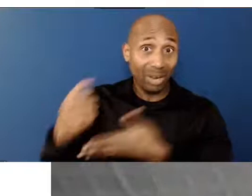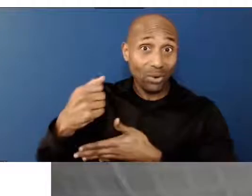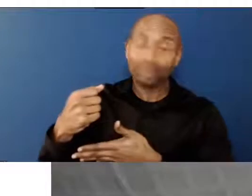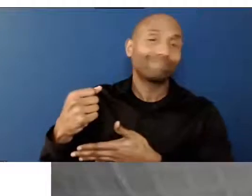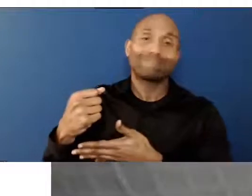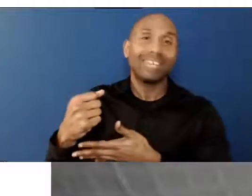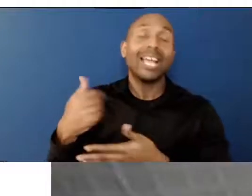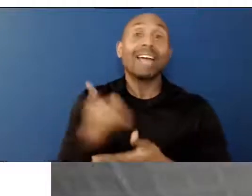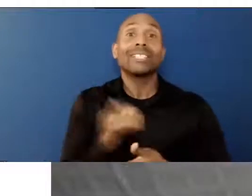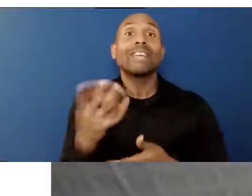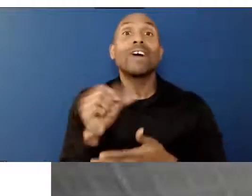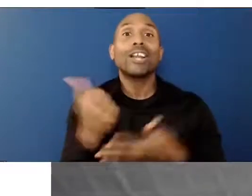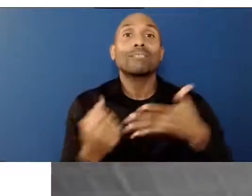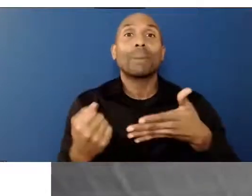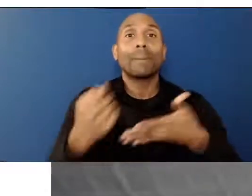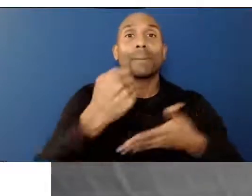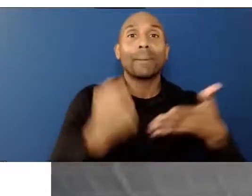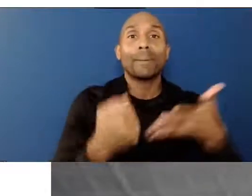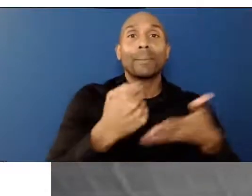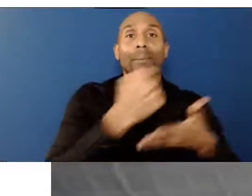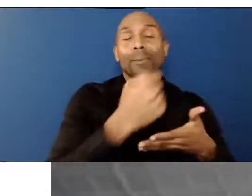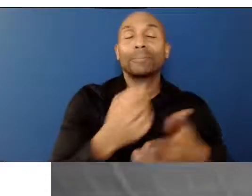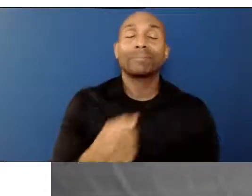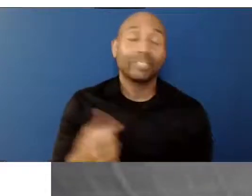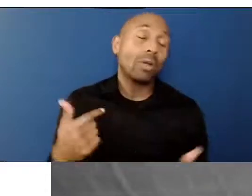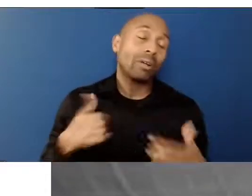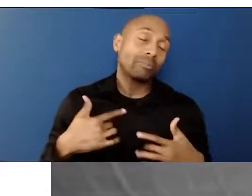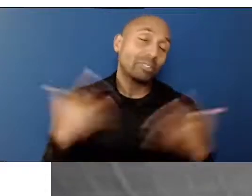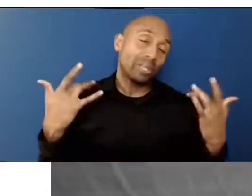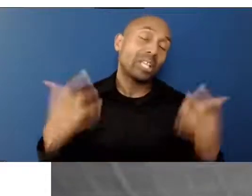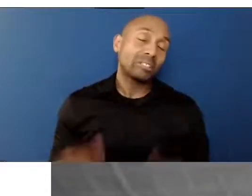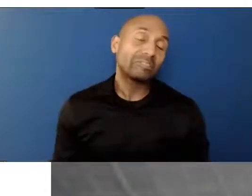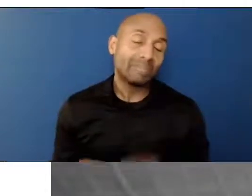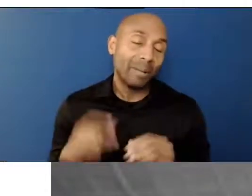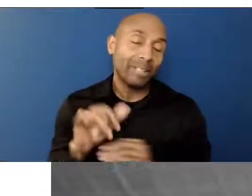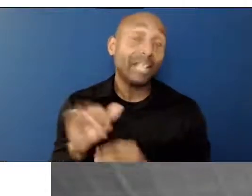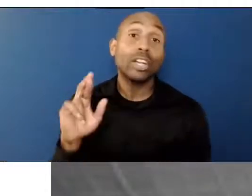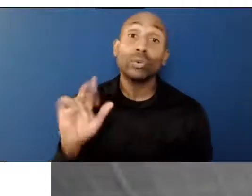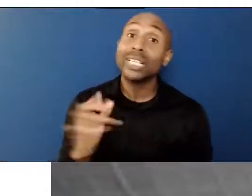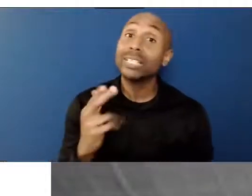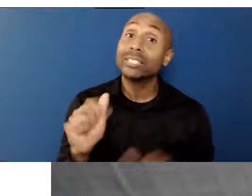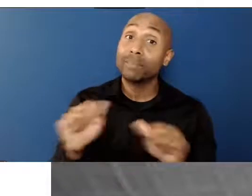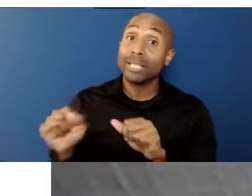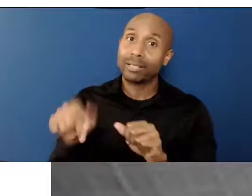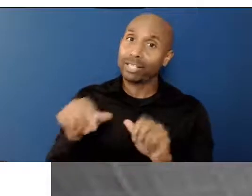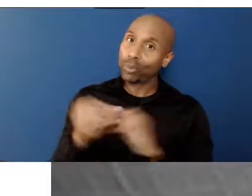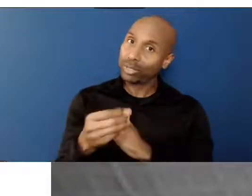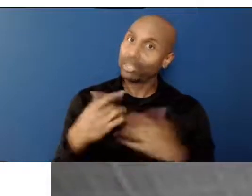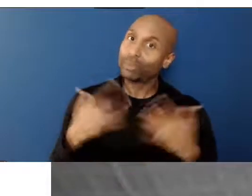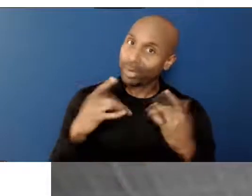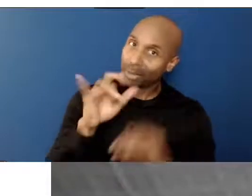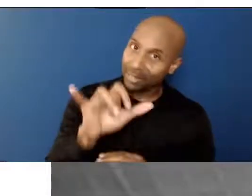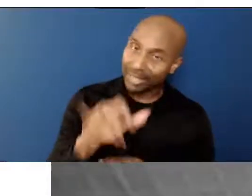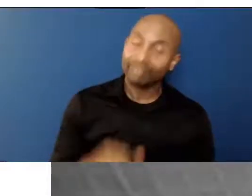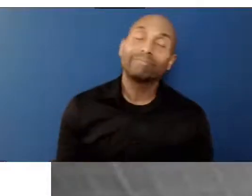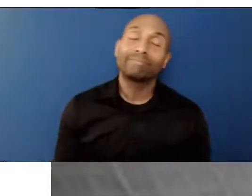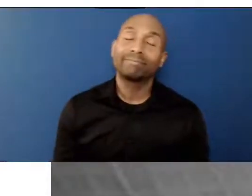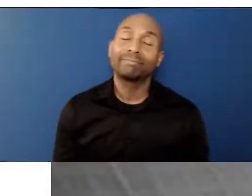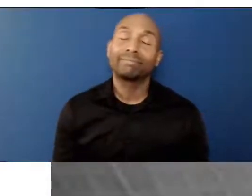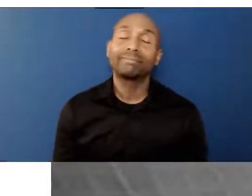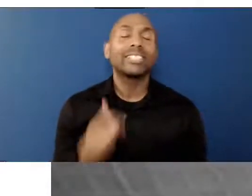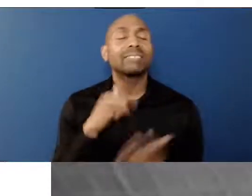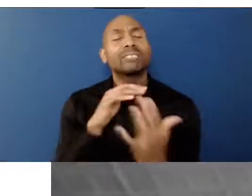folks everywhere are thrilled about that. And, you know, I'm really excited as I've been studying the two other